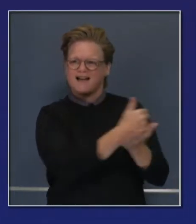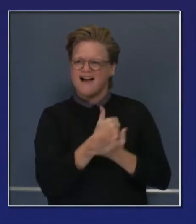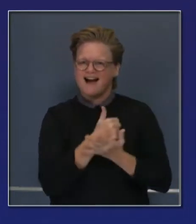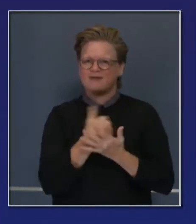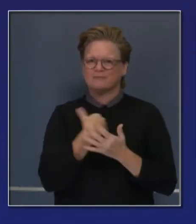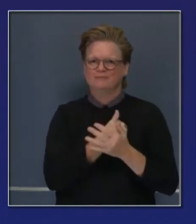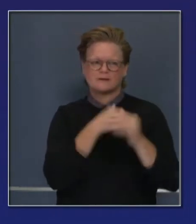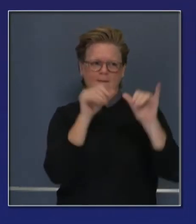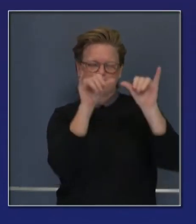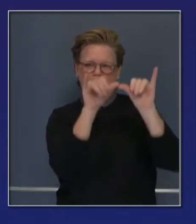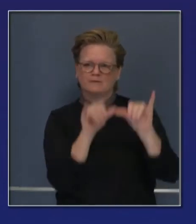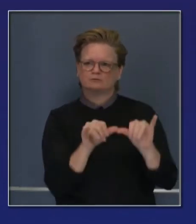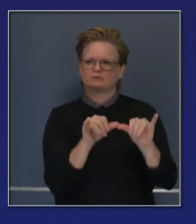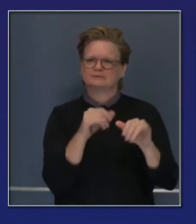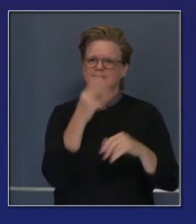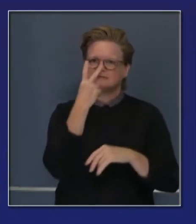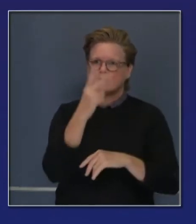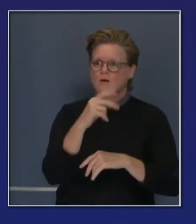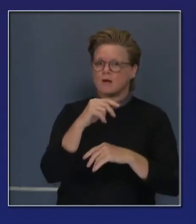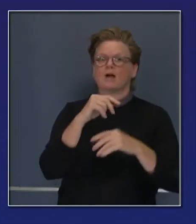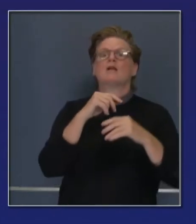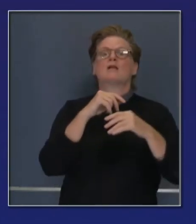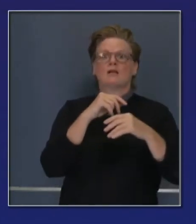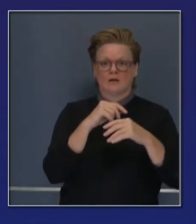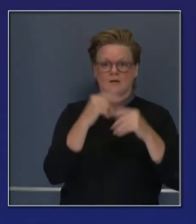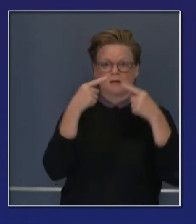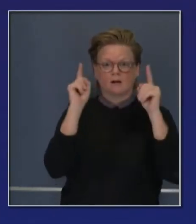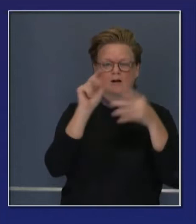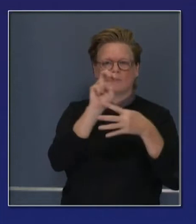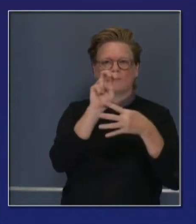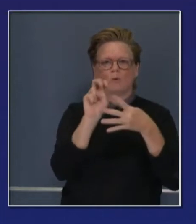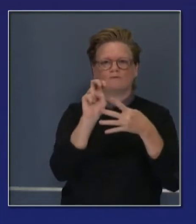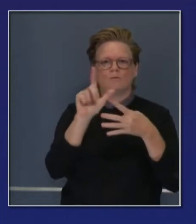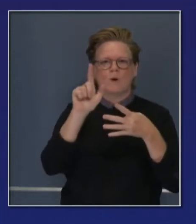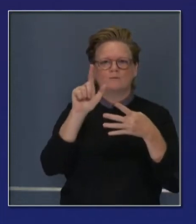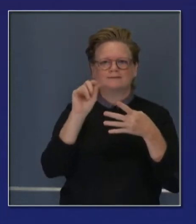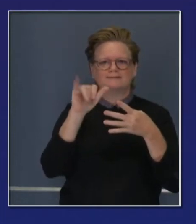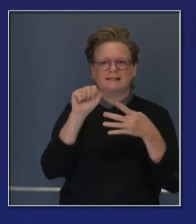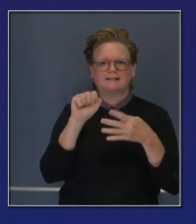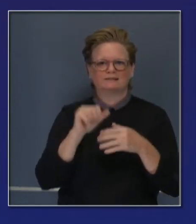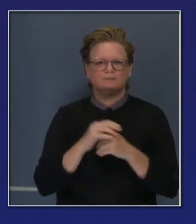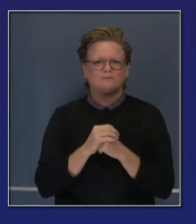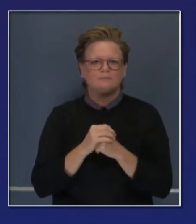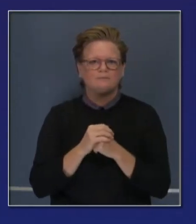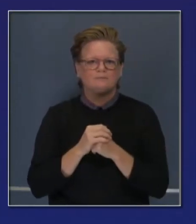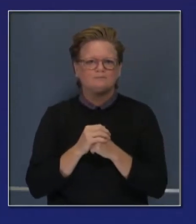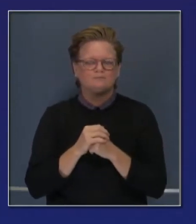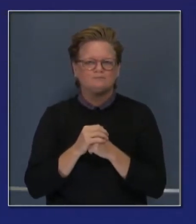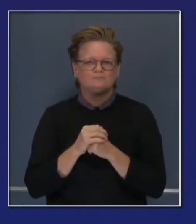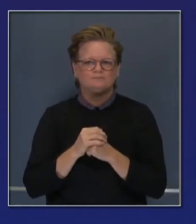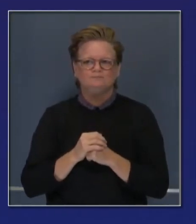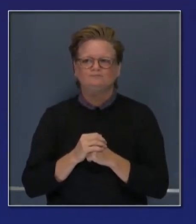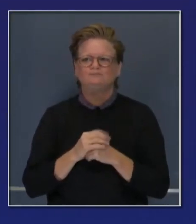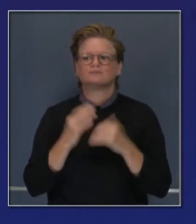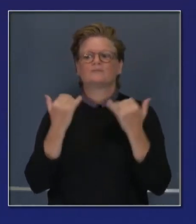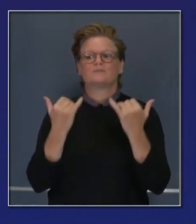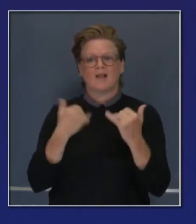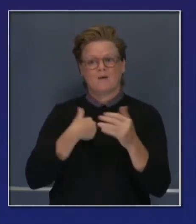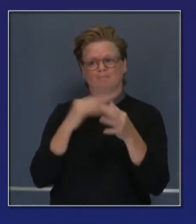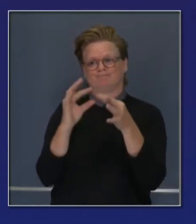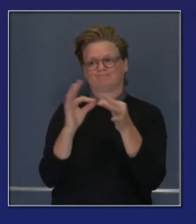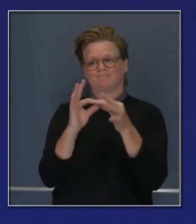a 21-day window. Here's where we are as it relates to a 7-day window. Average number